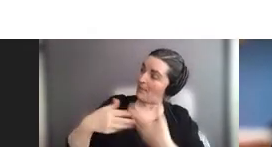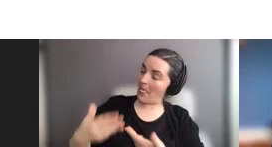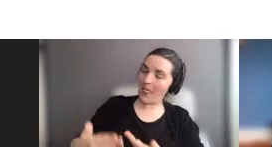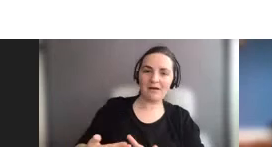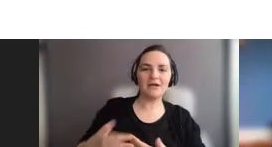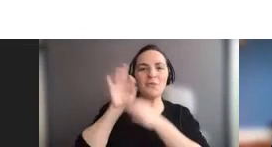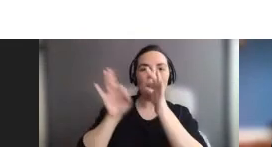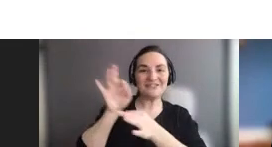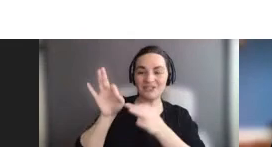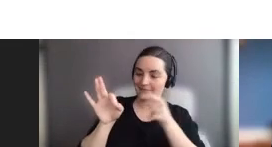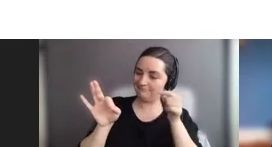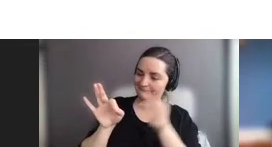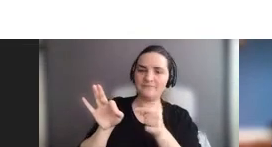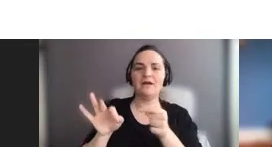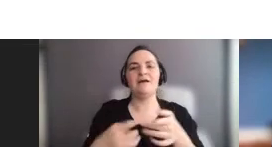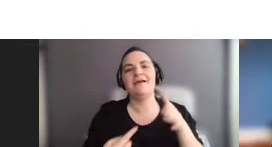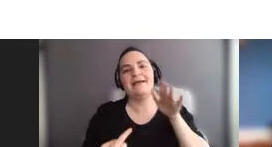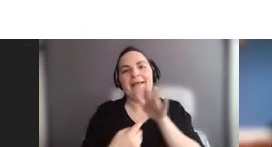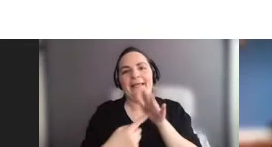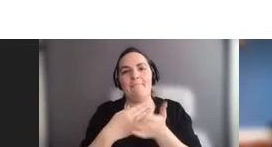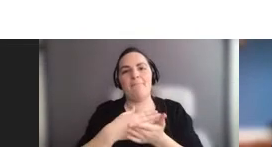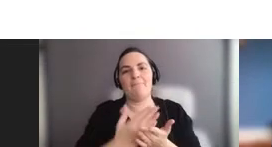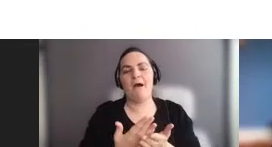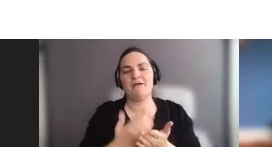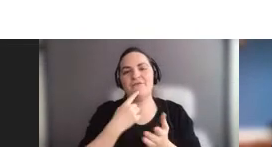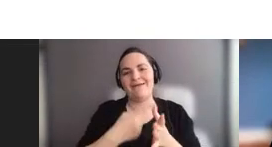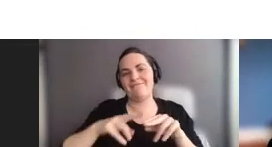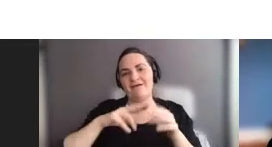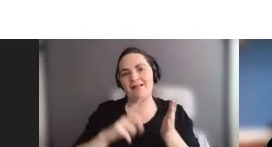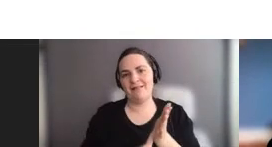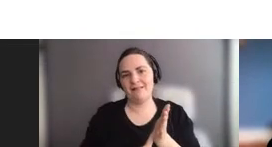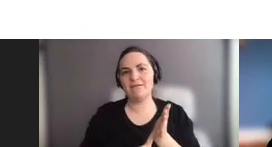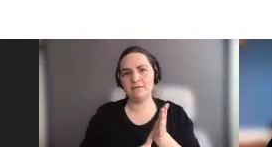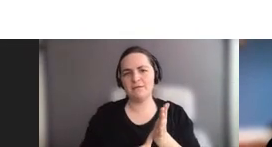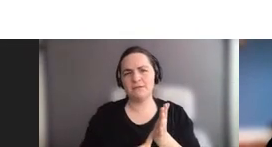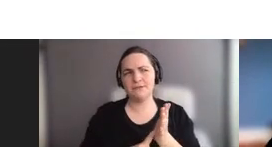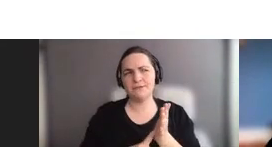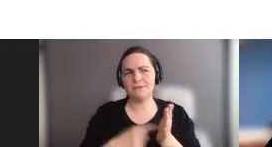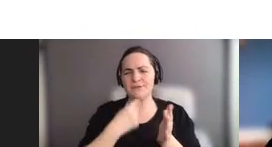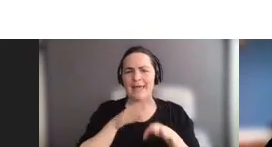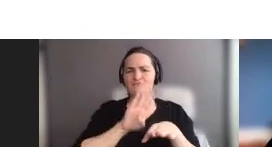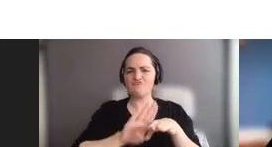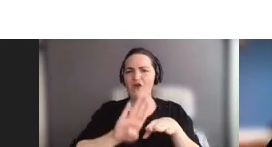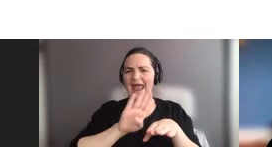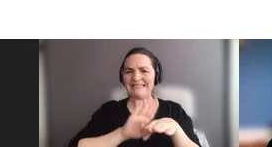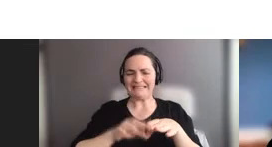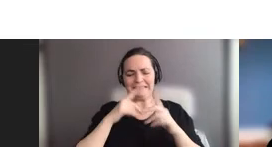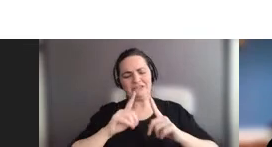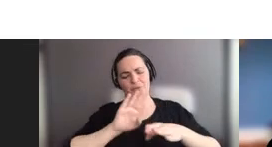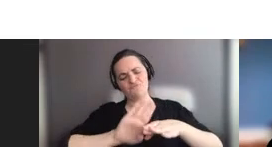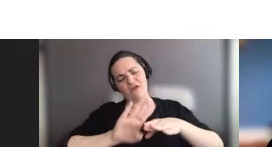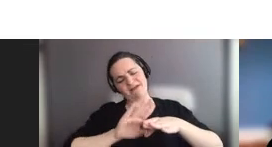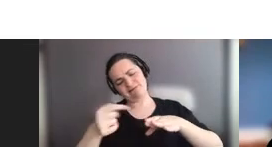key element of assessment for learning practice. When I say practice, I mean what happens in the